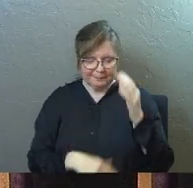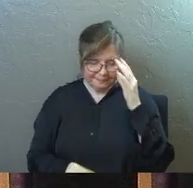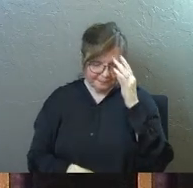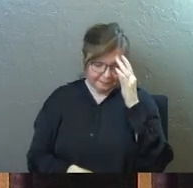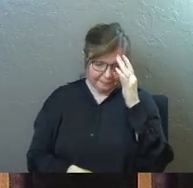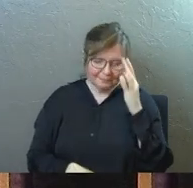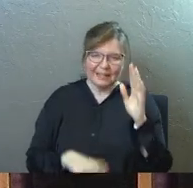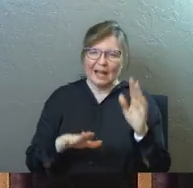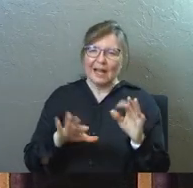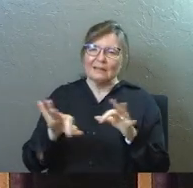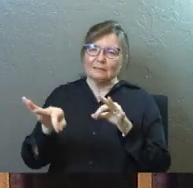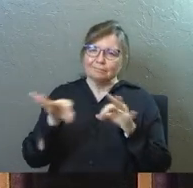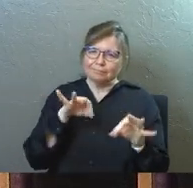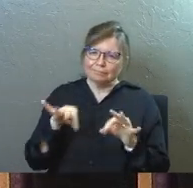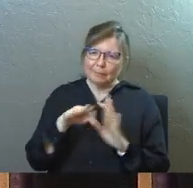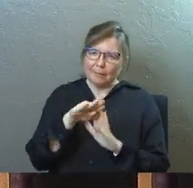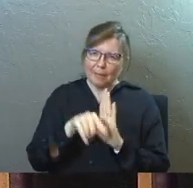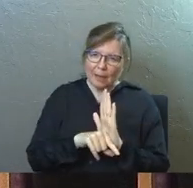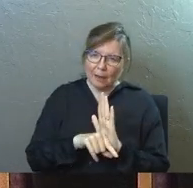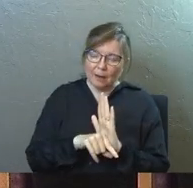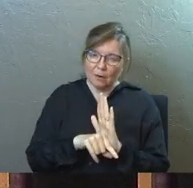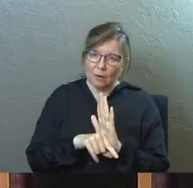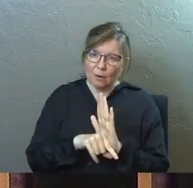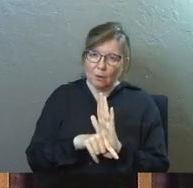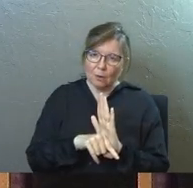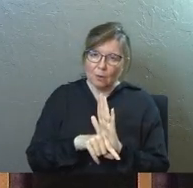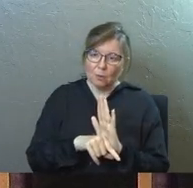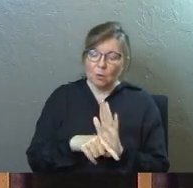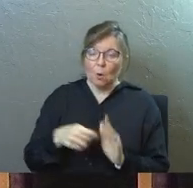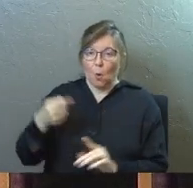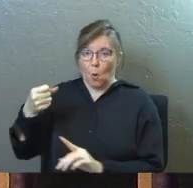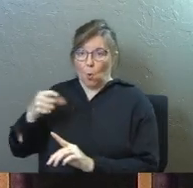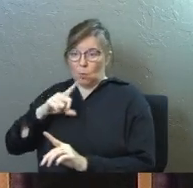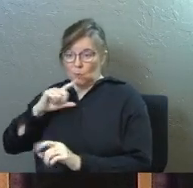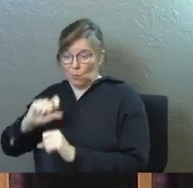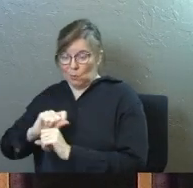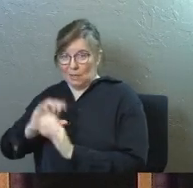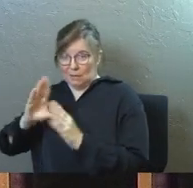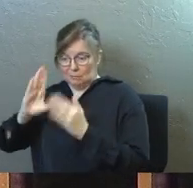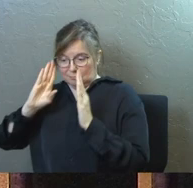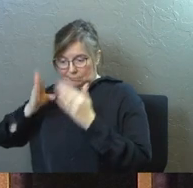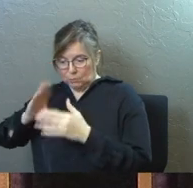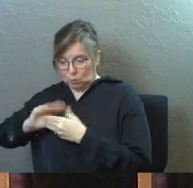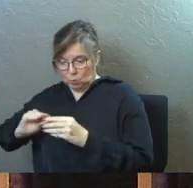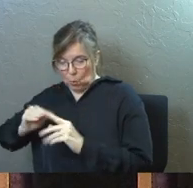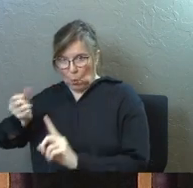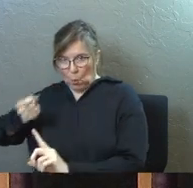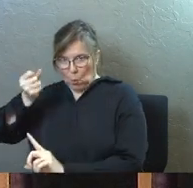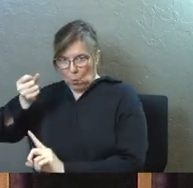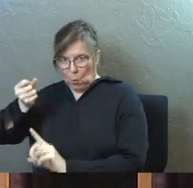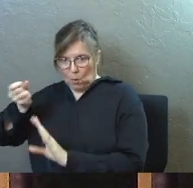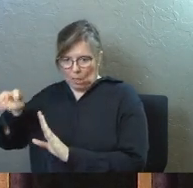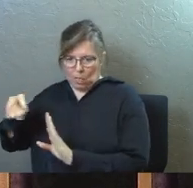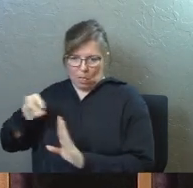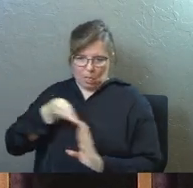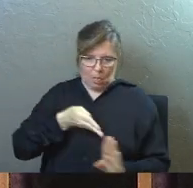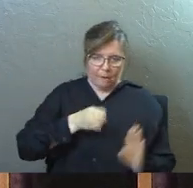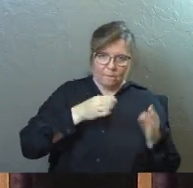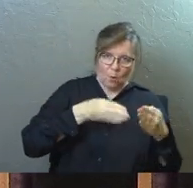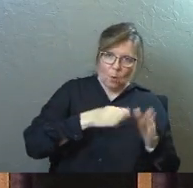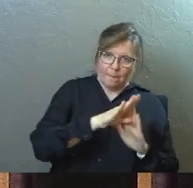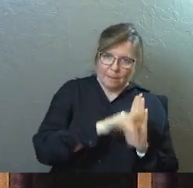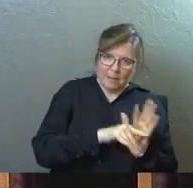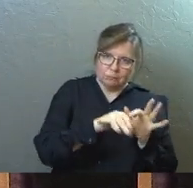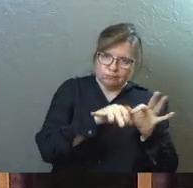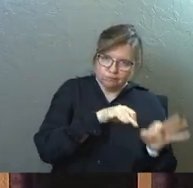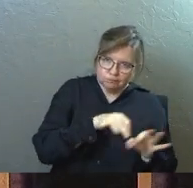I've got to give you some backstory before we get to the real story today, so that you understand the impact of what's going on, everything today is going to